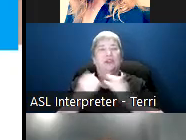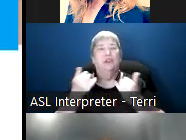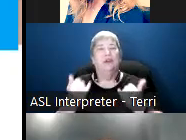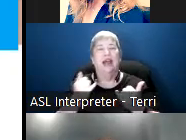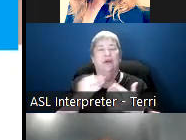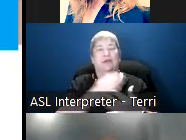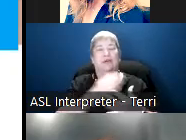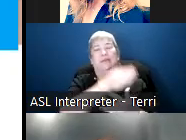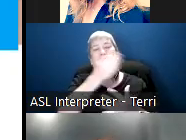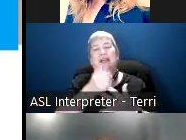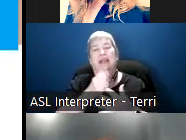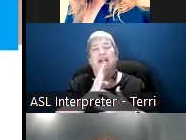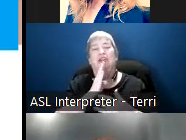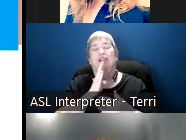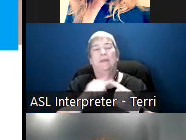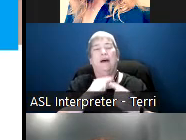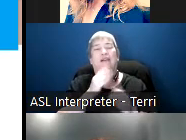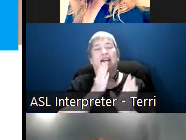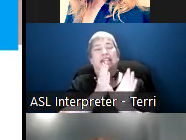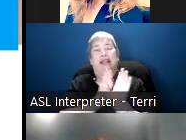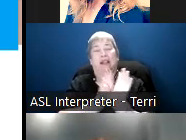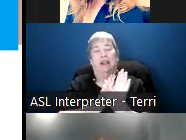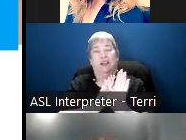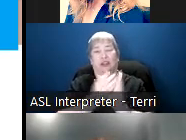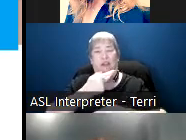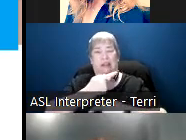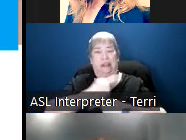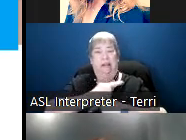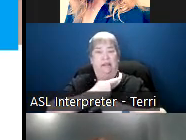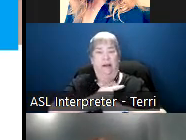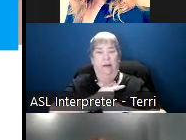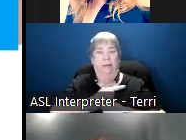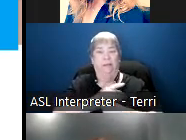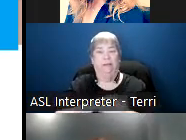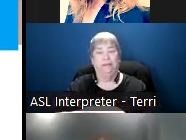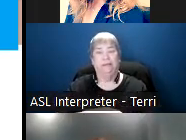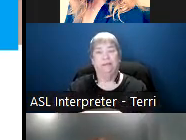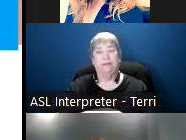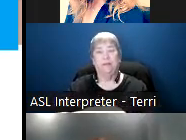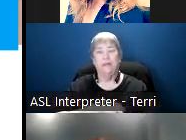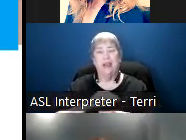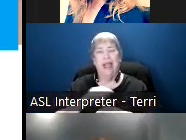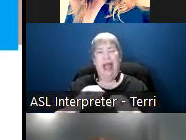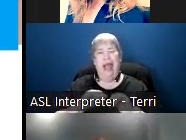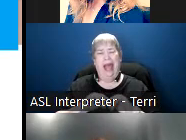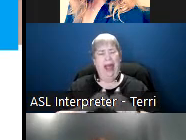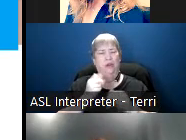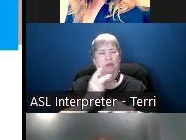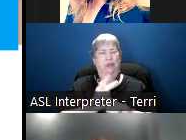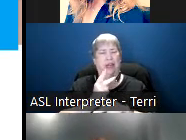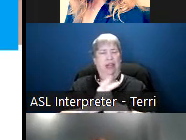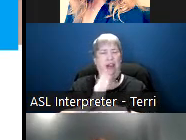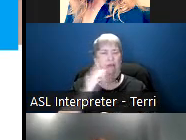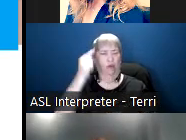psychological self-care. And the way I like to define this is what are we doing to take care of our brain? So